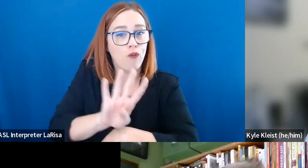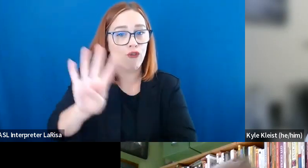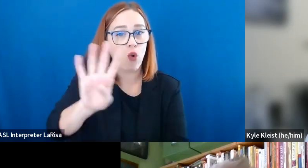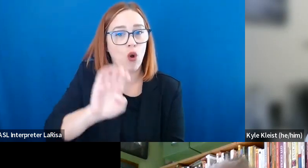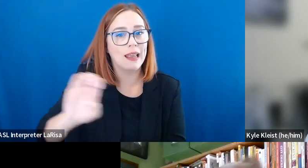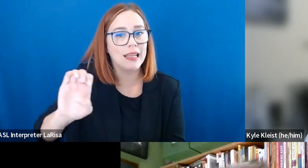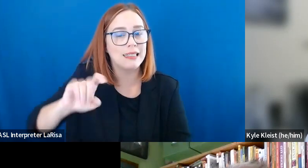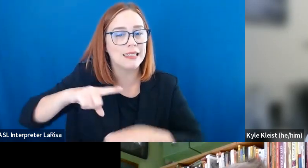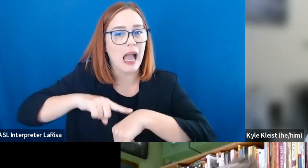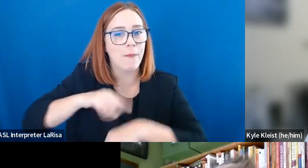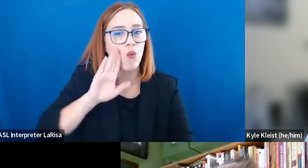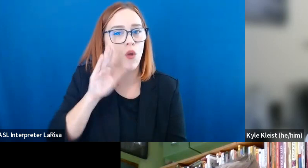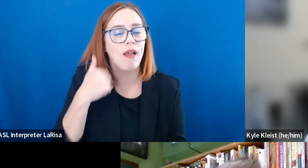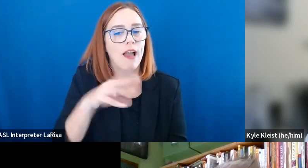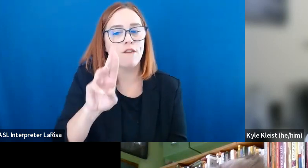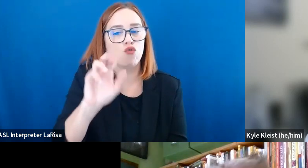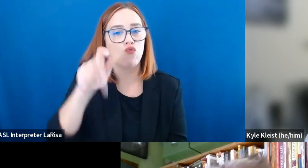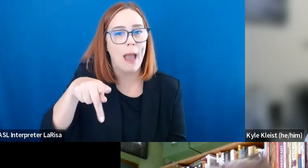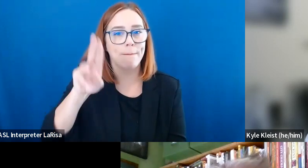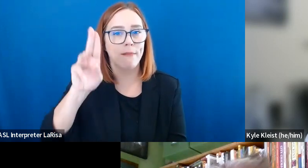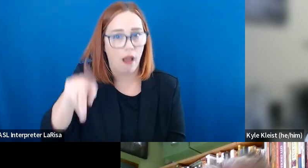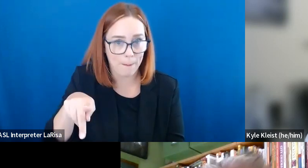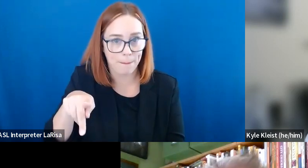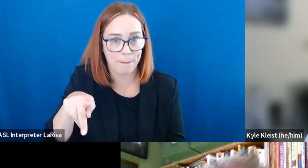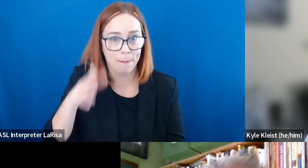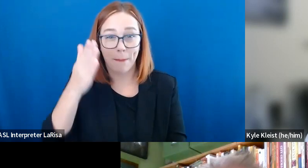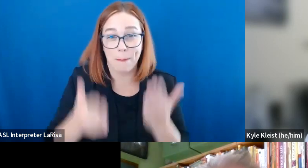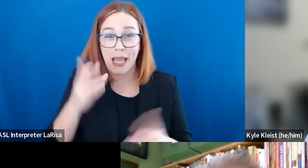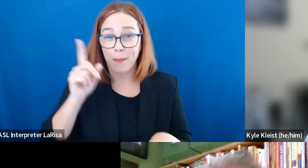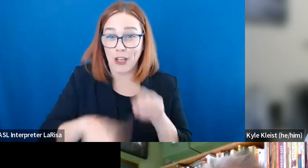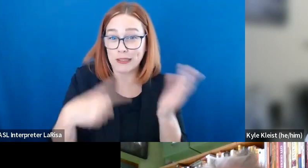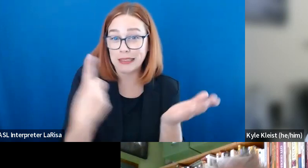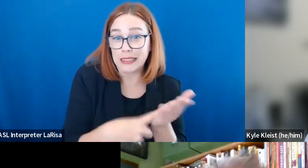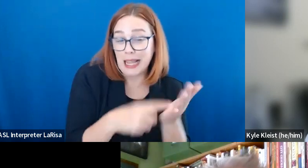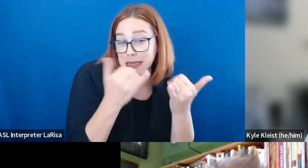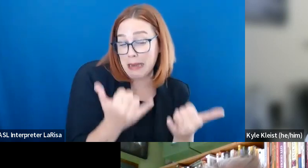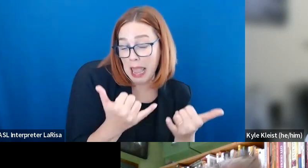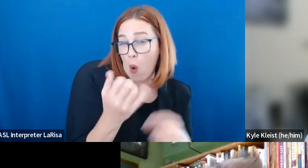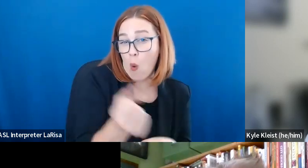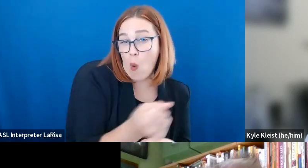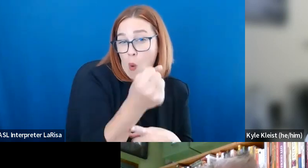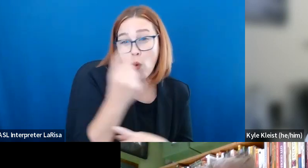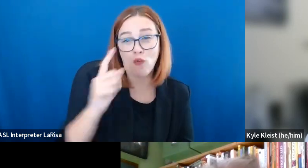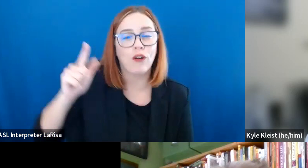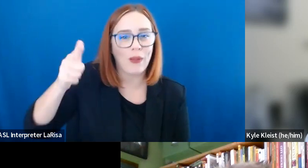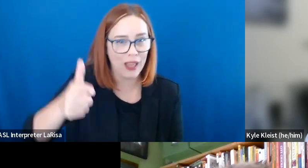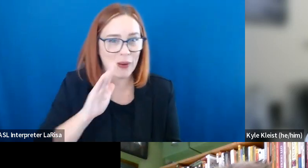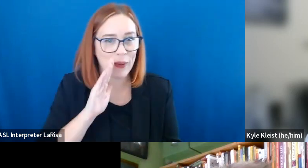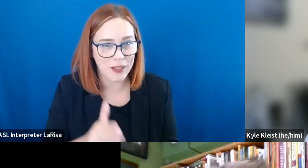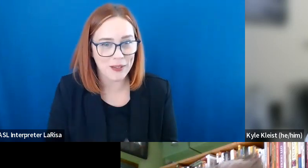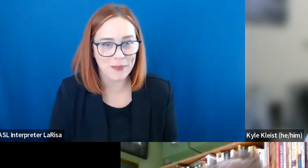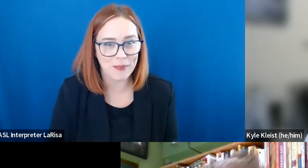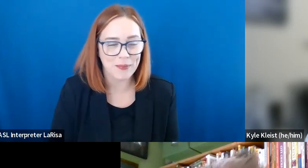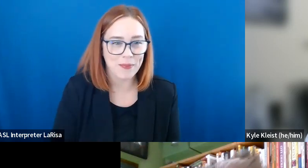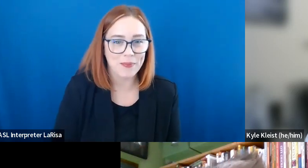of all the things that maybe we haven't been able to finish in this conversation, and maybe a few more things. So I don't